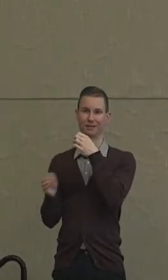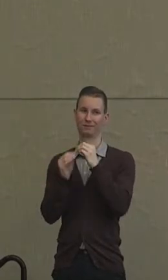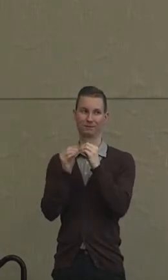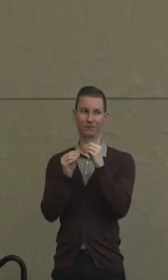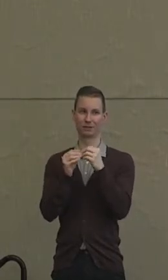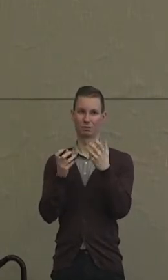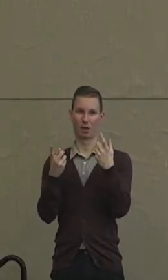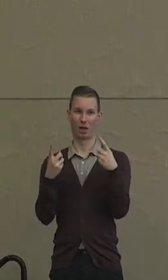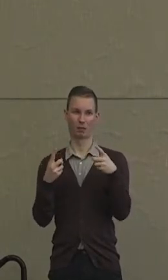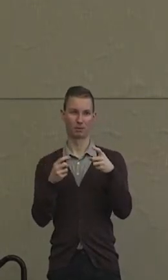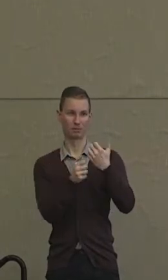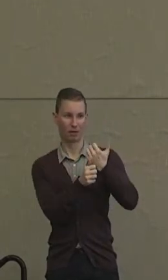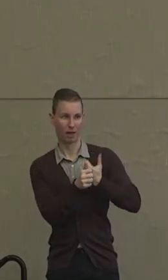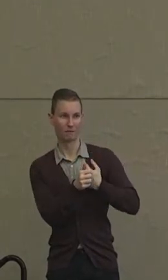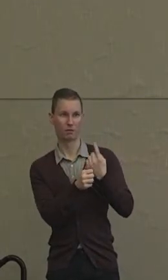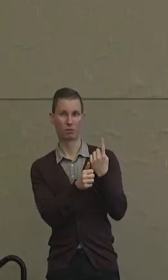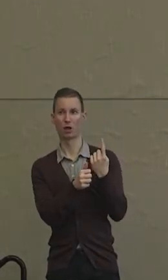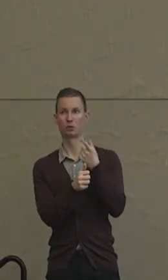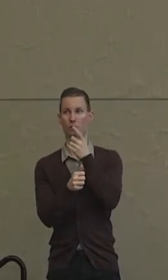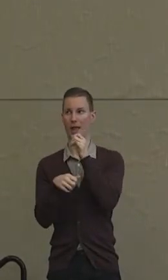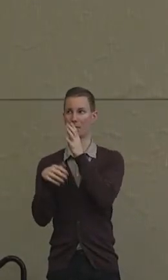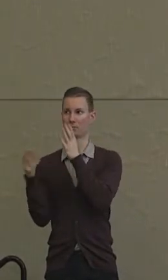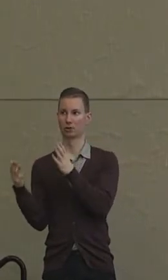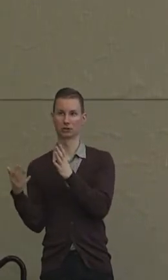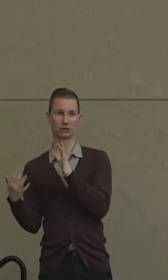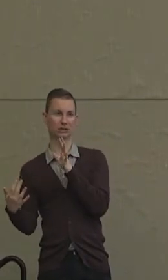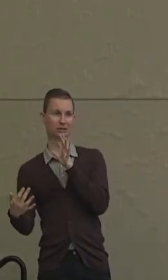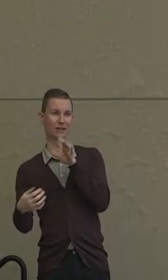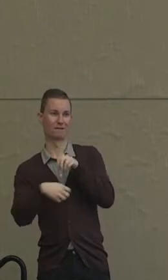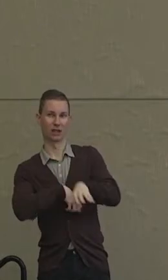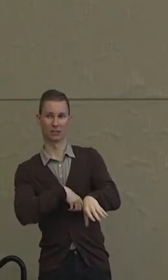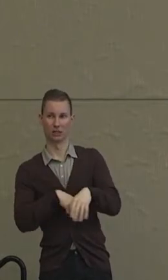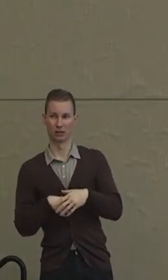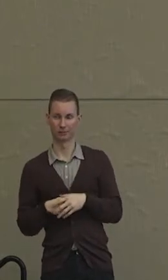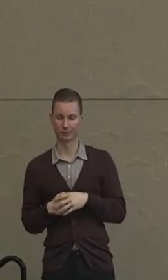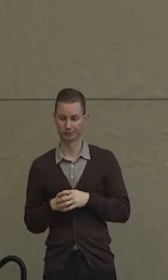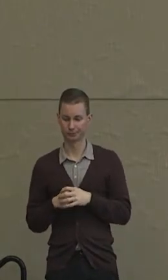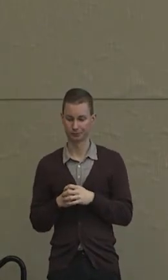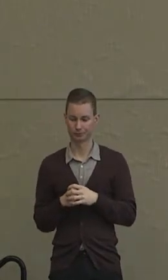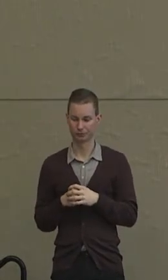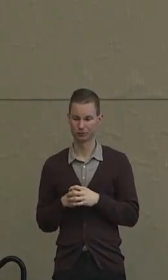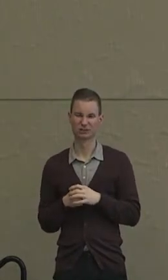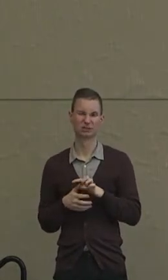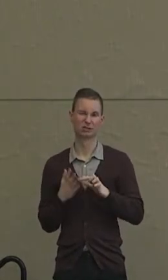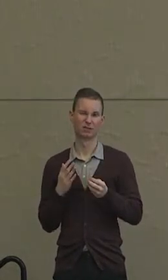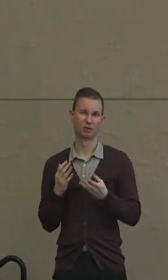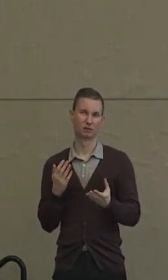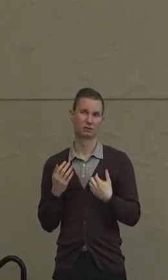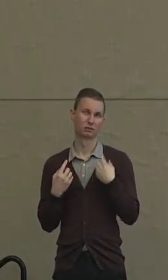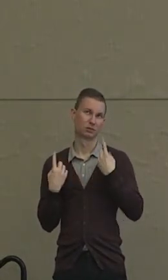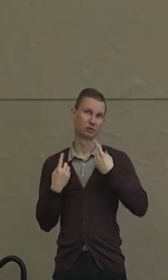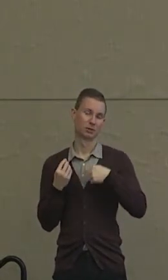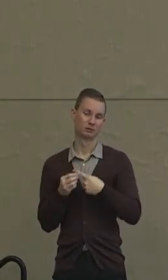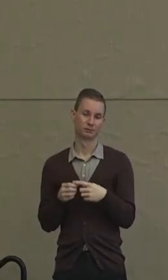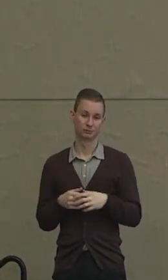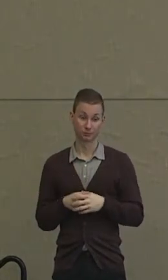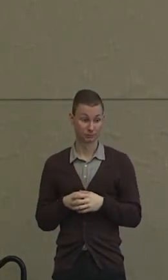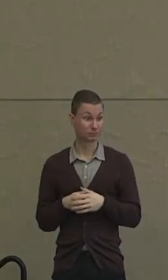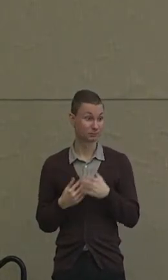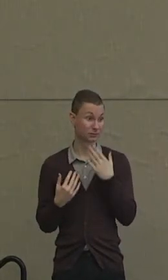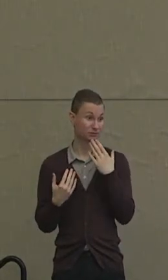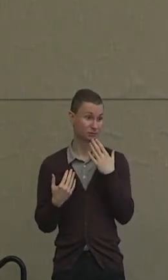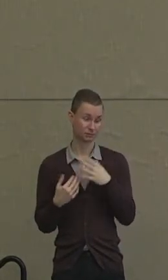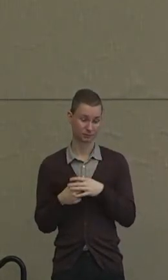to everybody who that person has touched. Right. So so those are just some of the things I've been thinking. Thank you